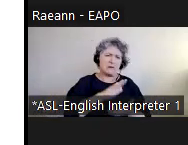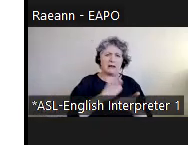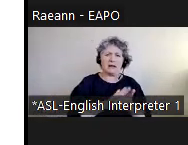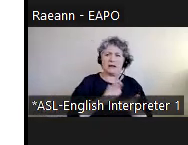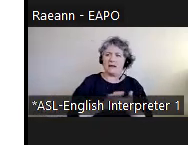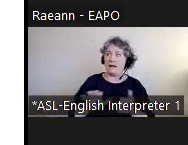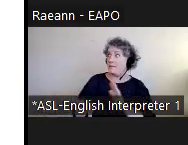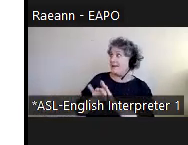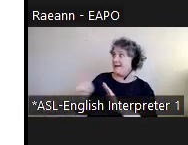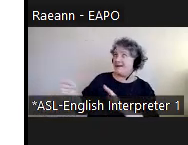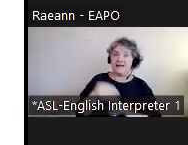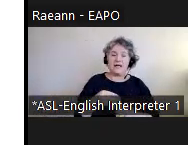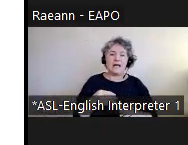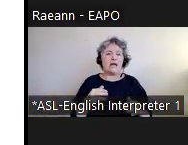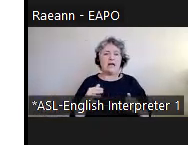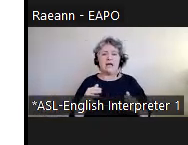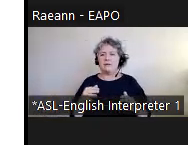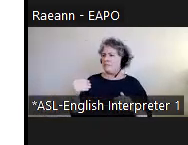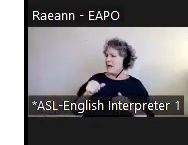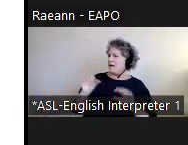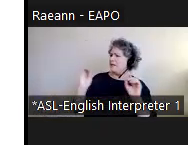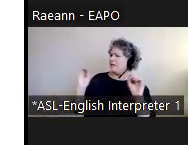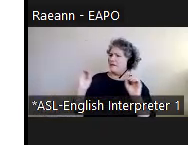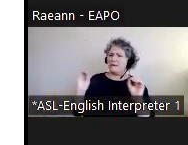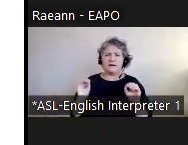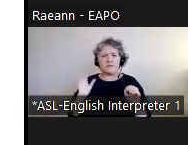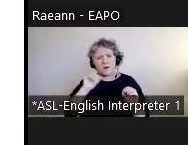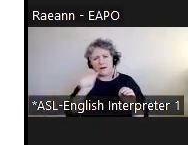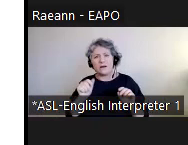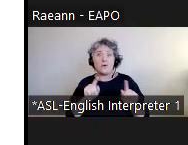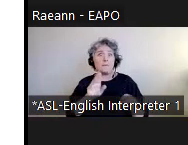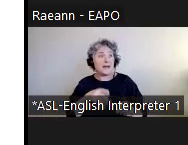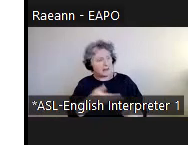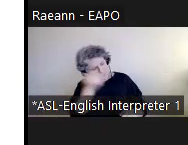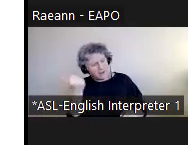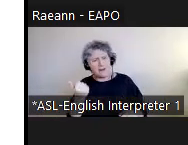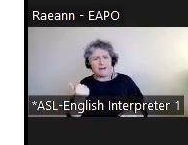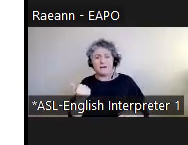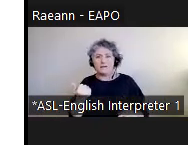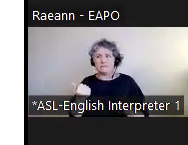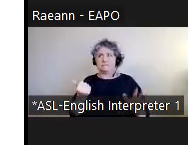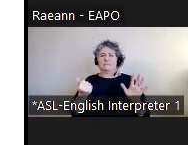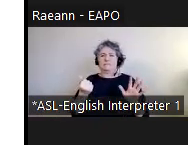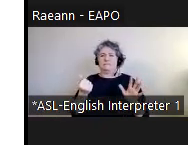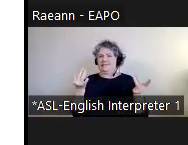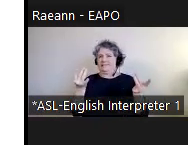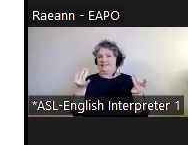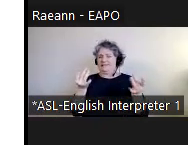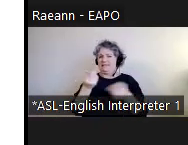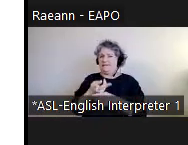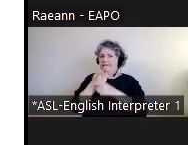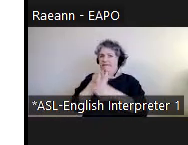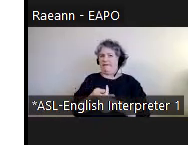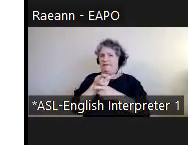for you. I'll do your dishes. You don't need to pay me. Don't worry. Why don't we go to the bank? So this is an area to be very careful